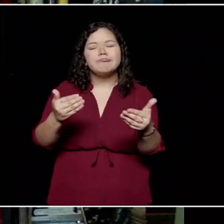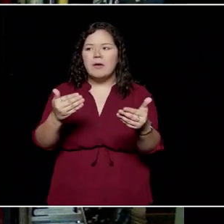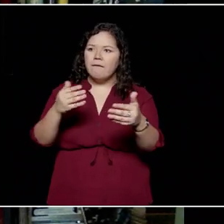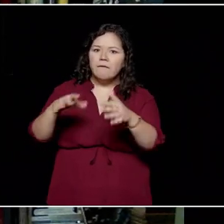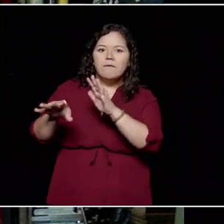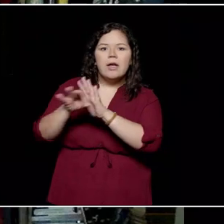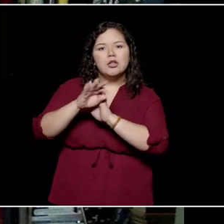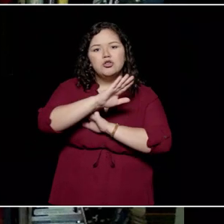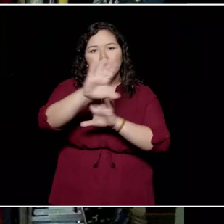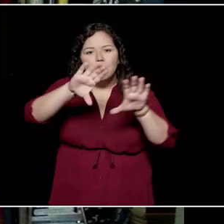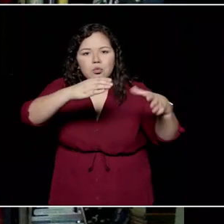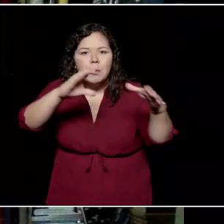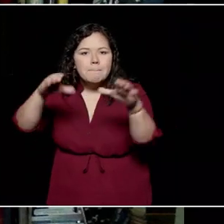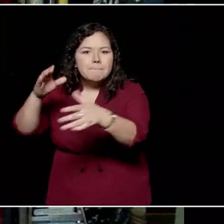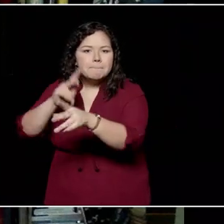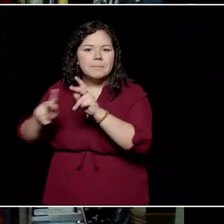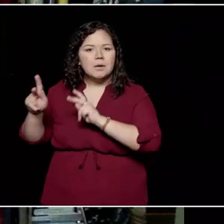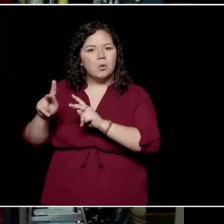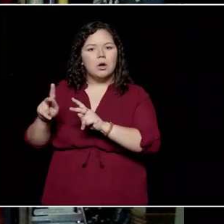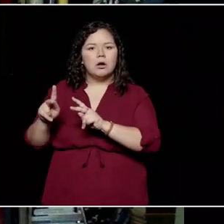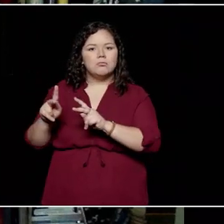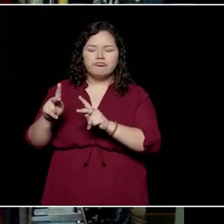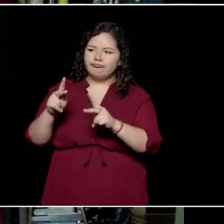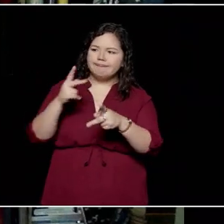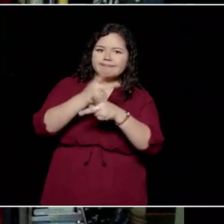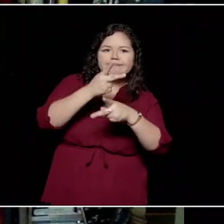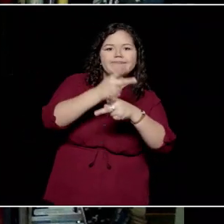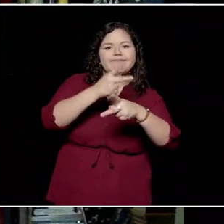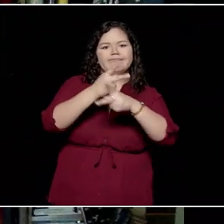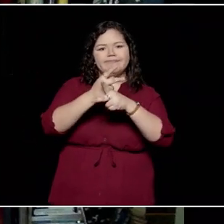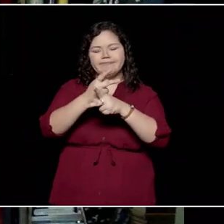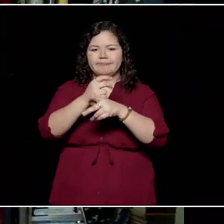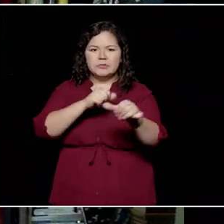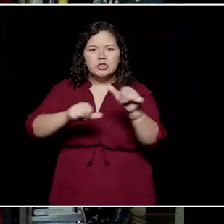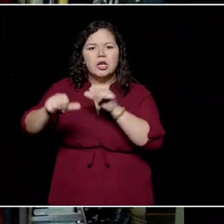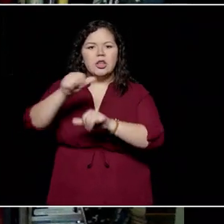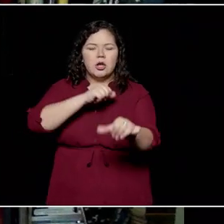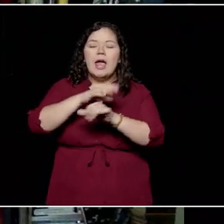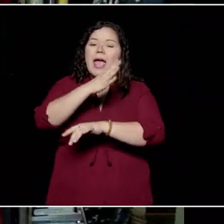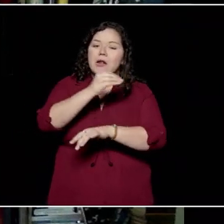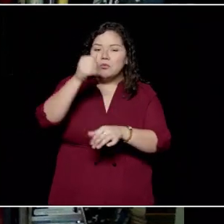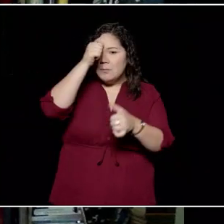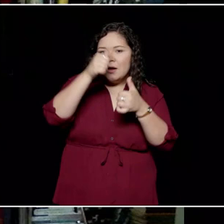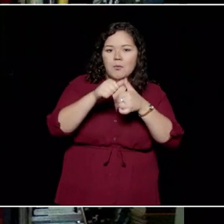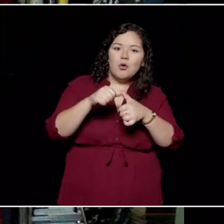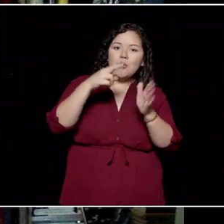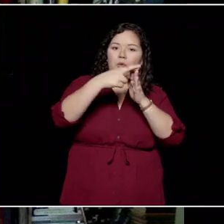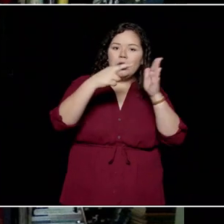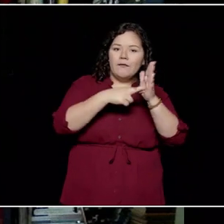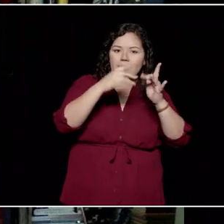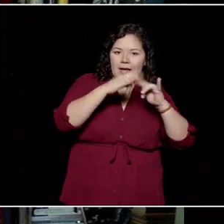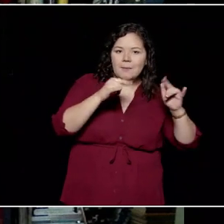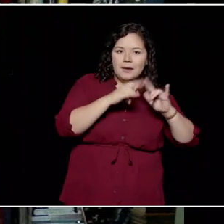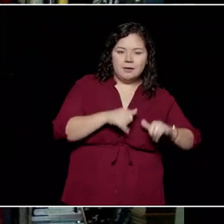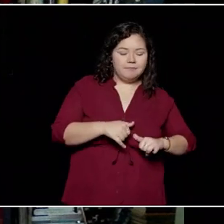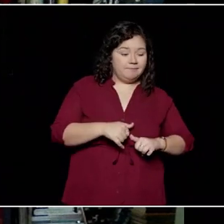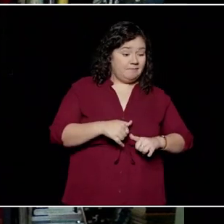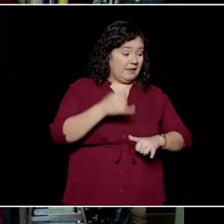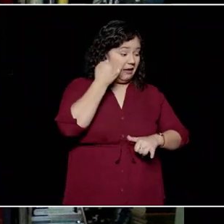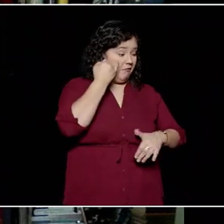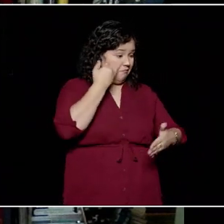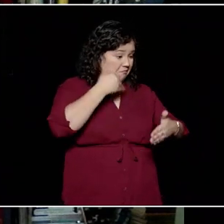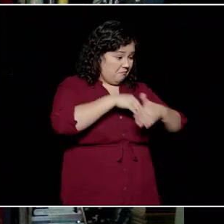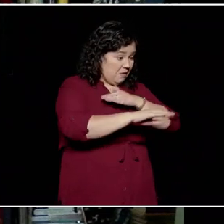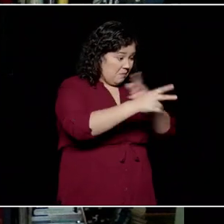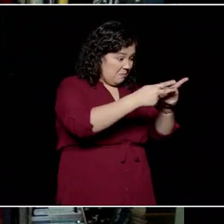world, find your tribe. Treat people well, and as you go through life, the rules of camping apply. Leave this place in